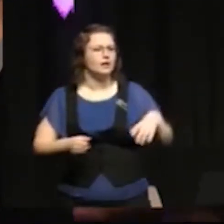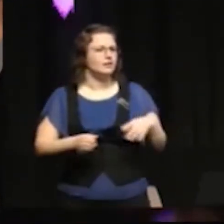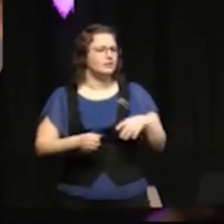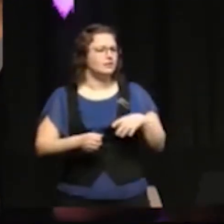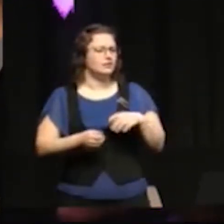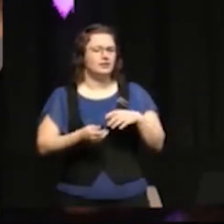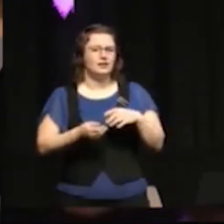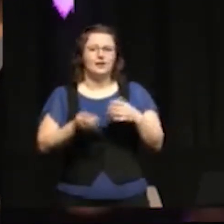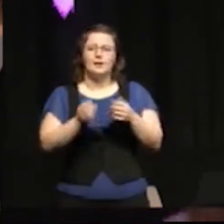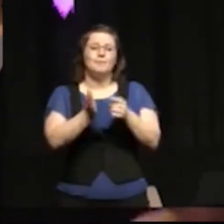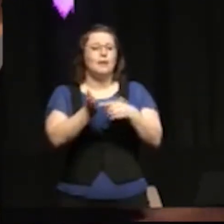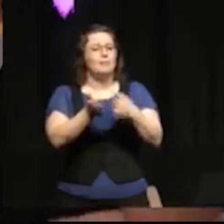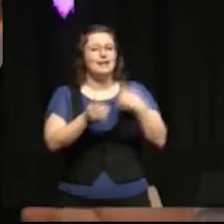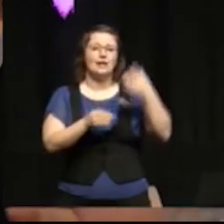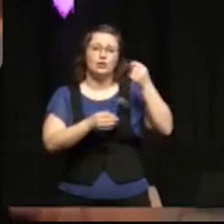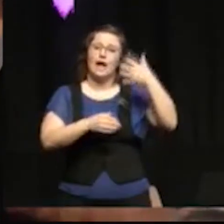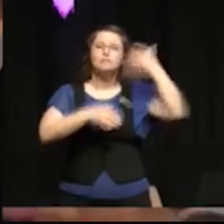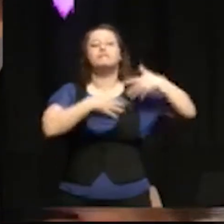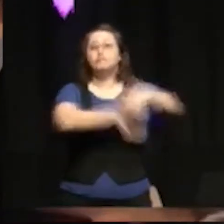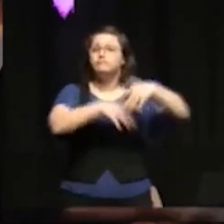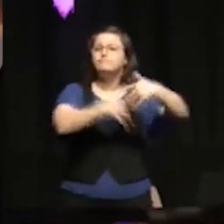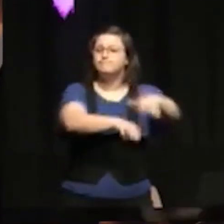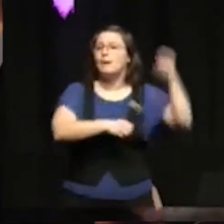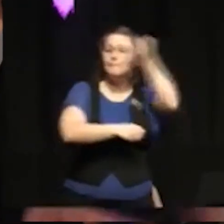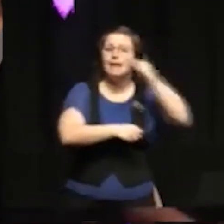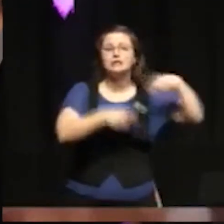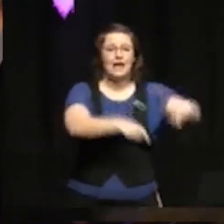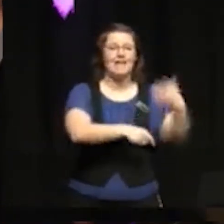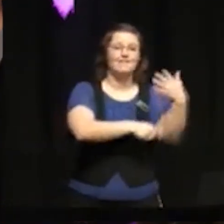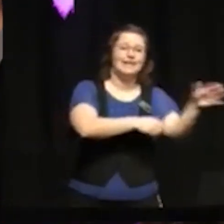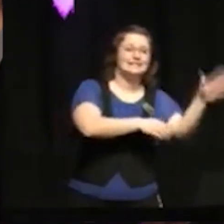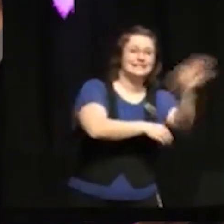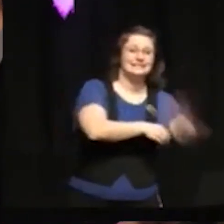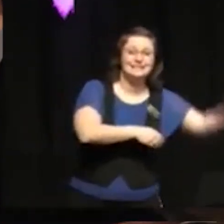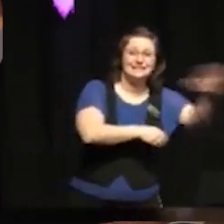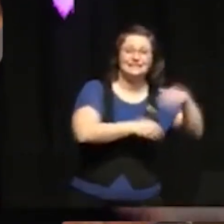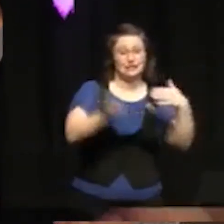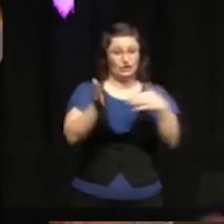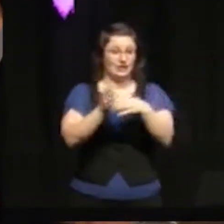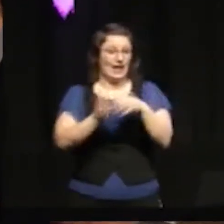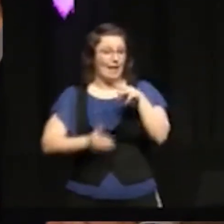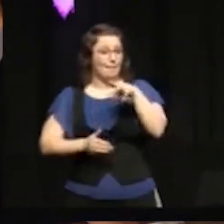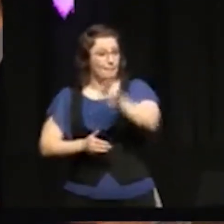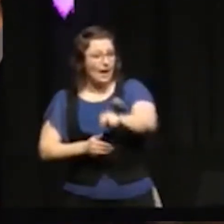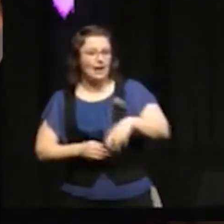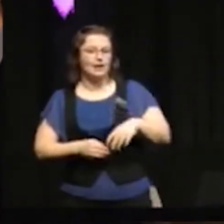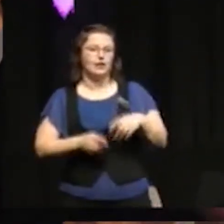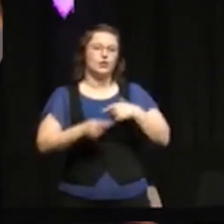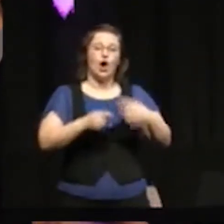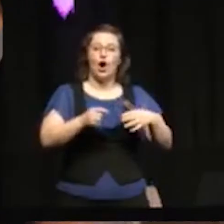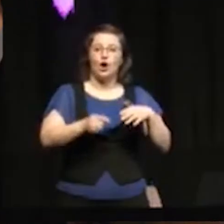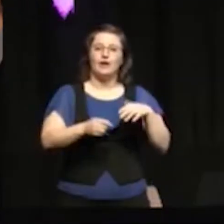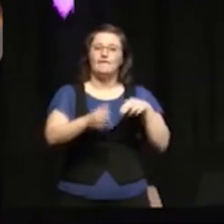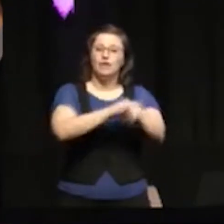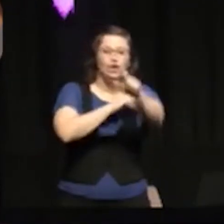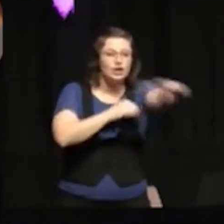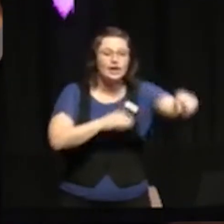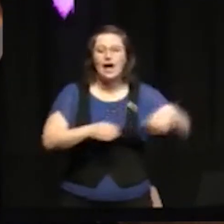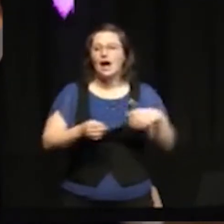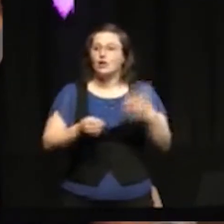is not how much demonstration you can do in West here for human rights, and in the public space you